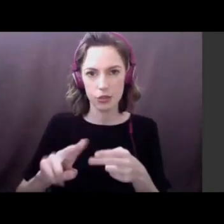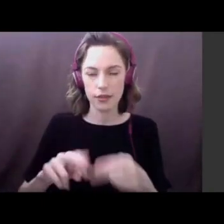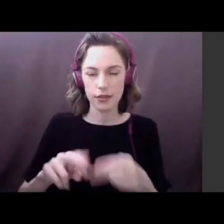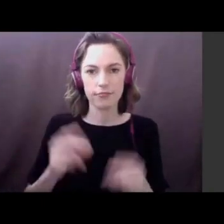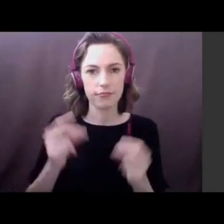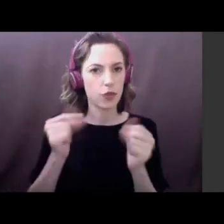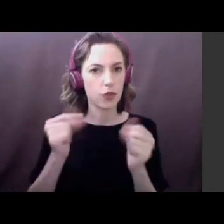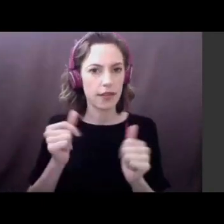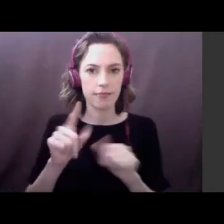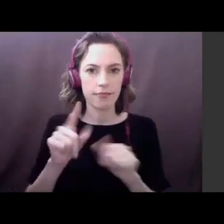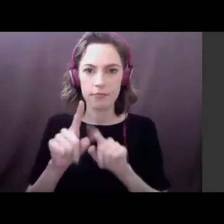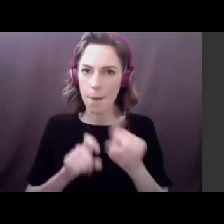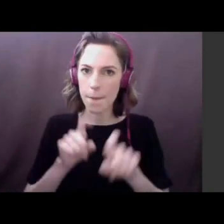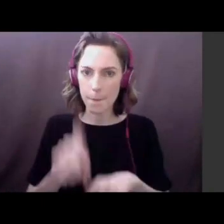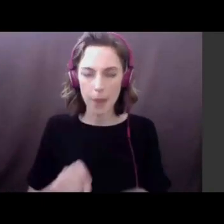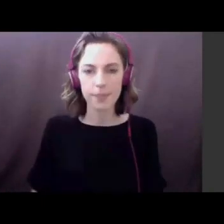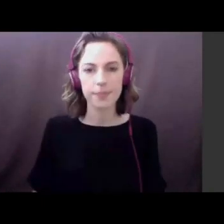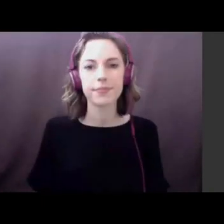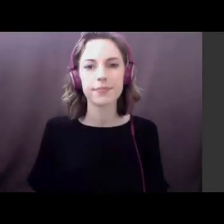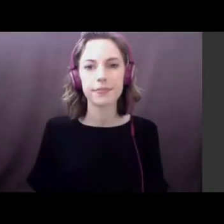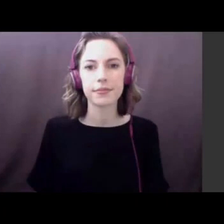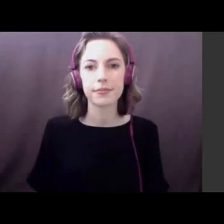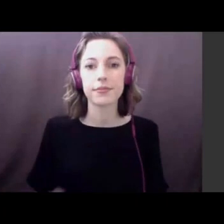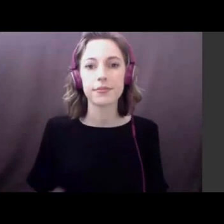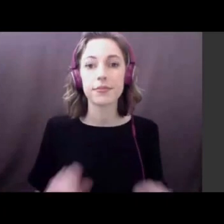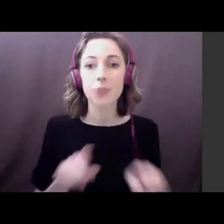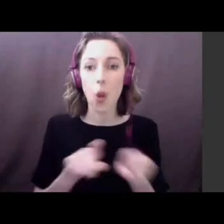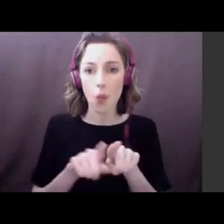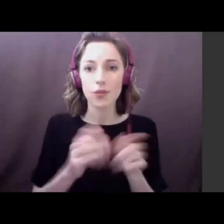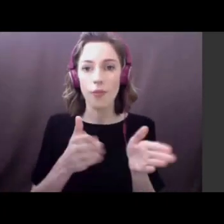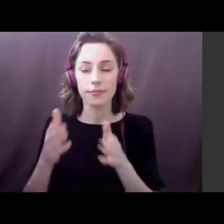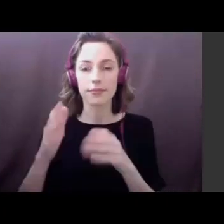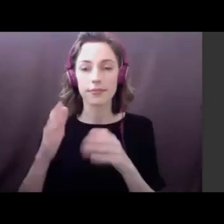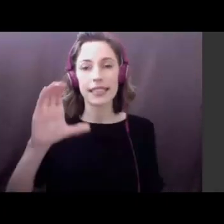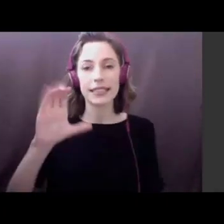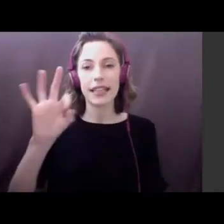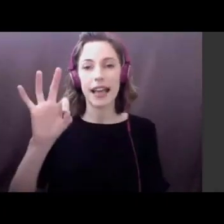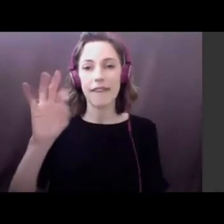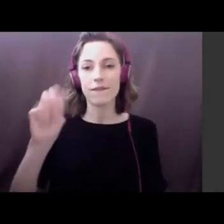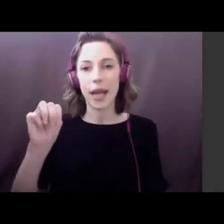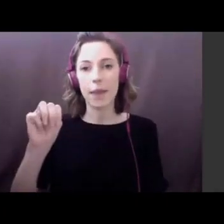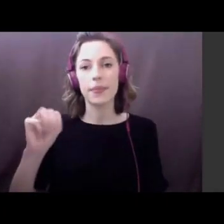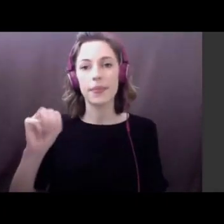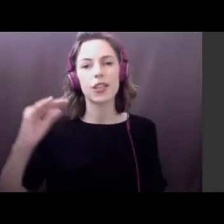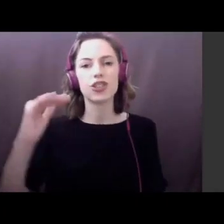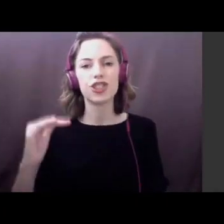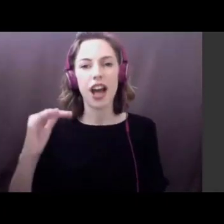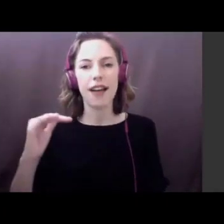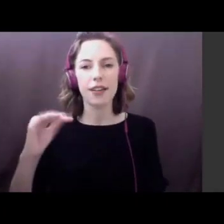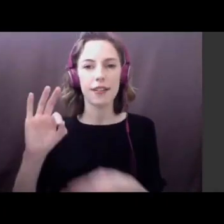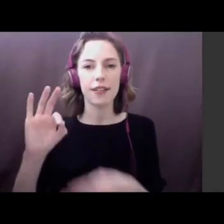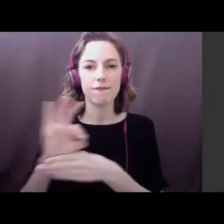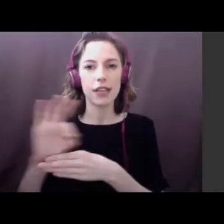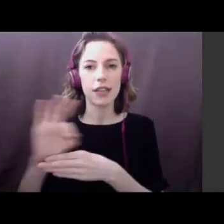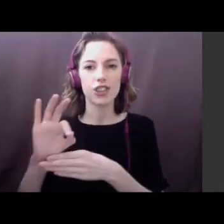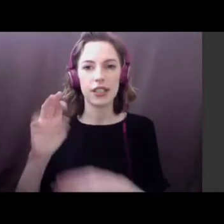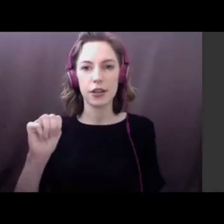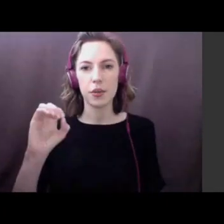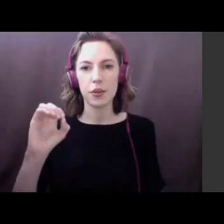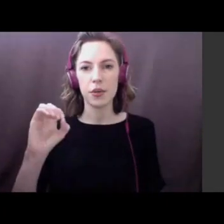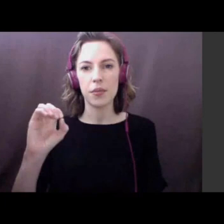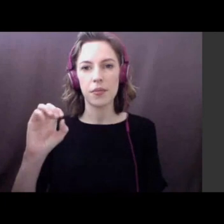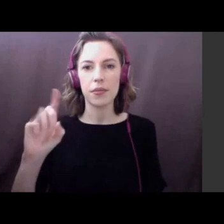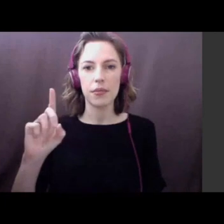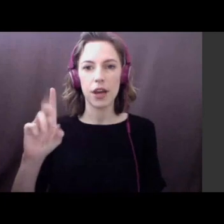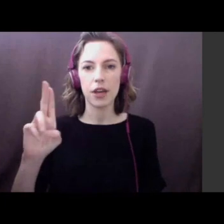functional areas, in particular those that are very important to children. And so does the child functioning module for teachers, although it's adapted, as